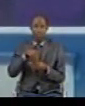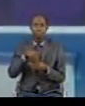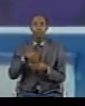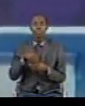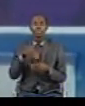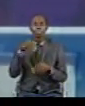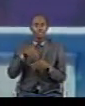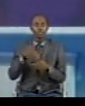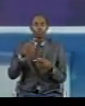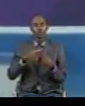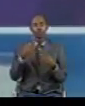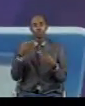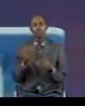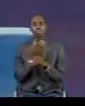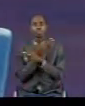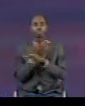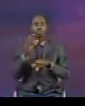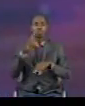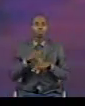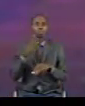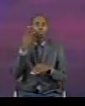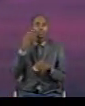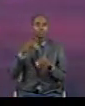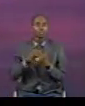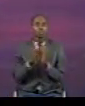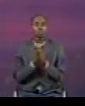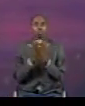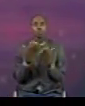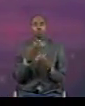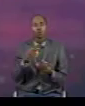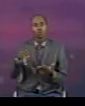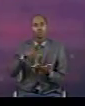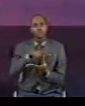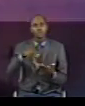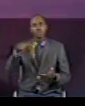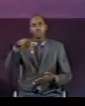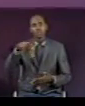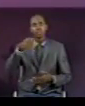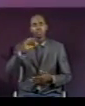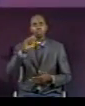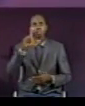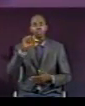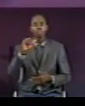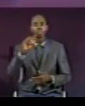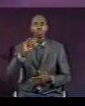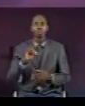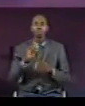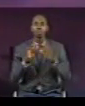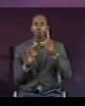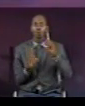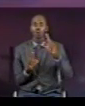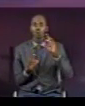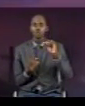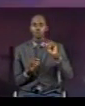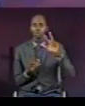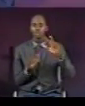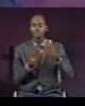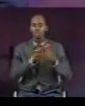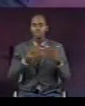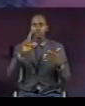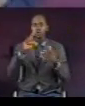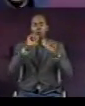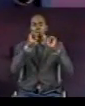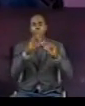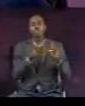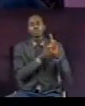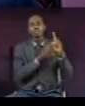freedom. Look at Psalm 103, and I'm reading from verse 1. Bless the Lord, O my soul, and